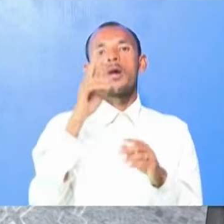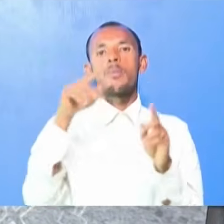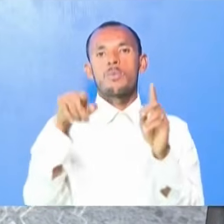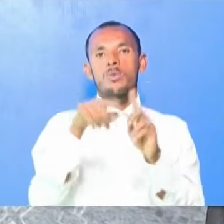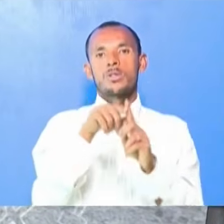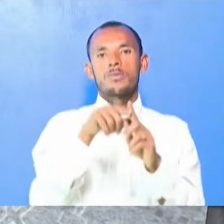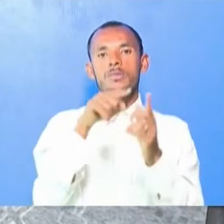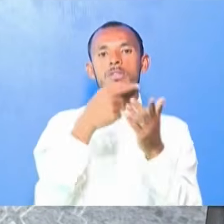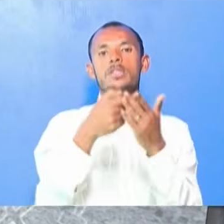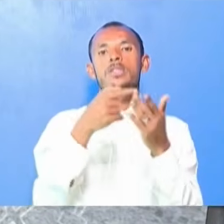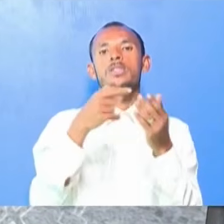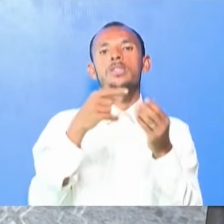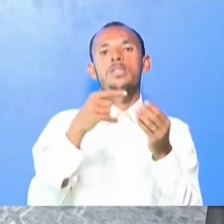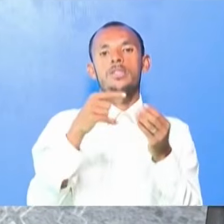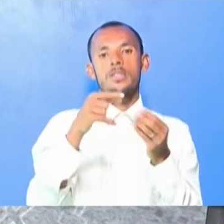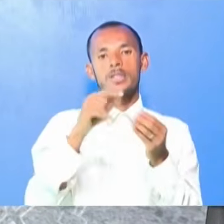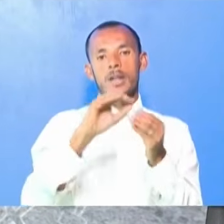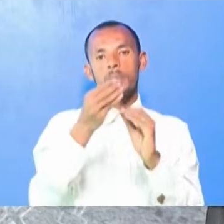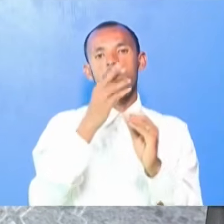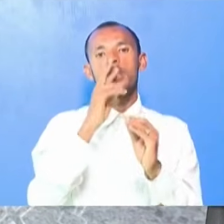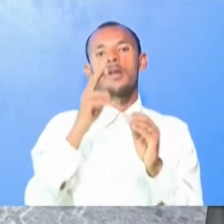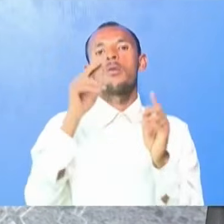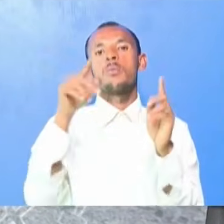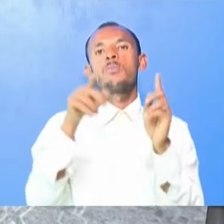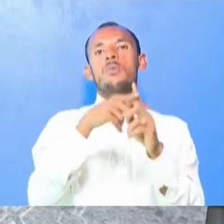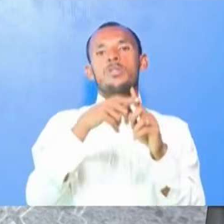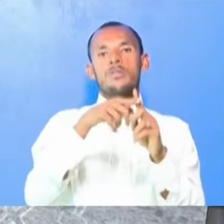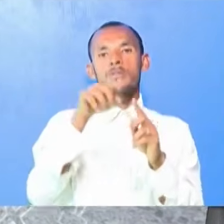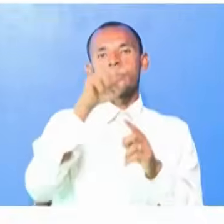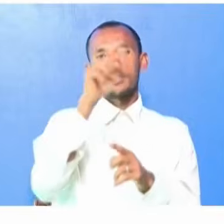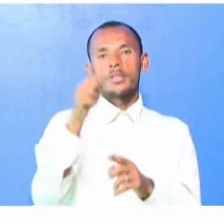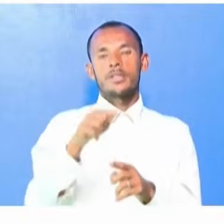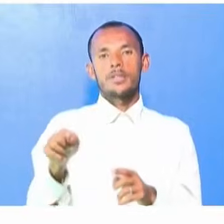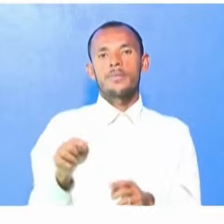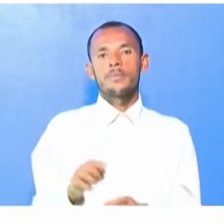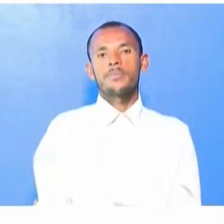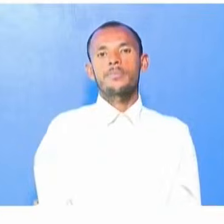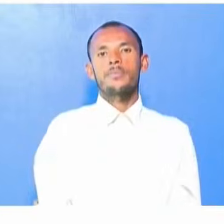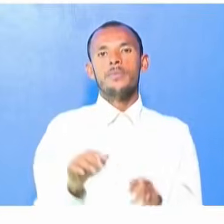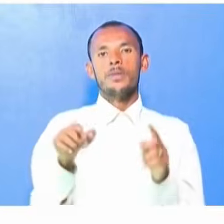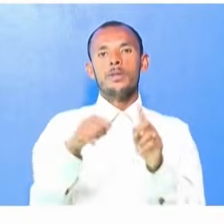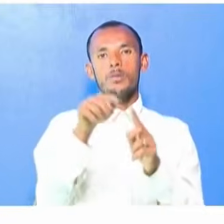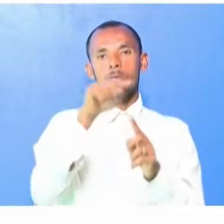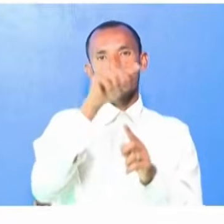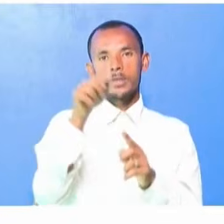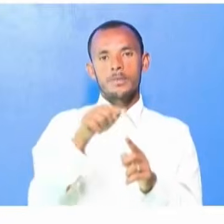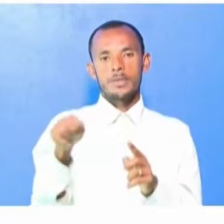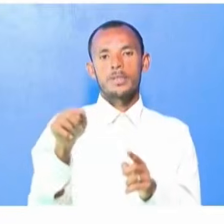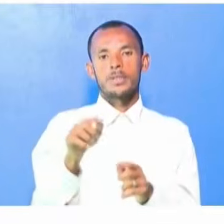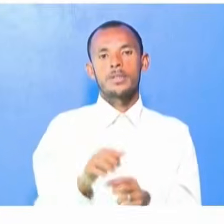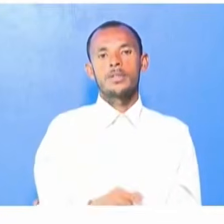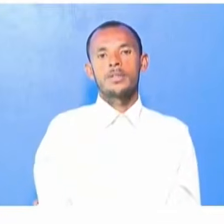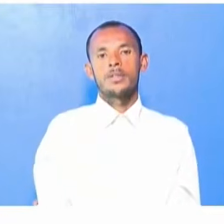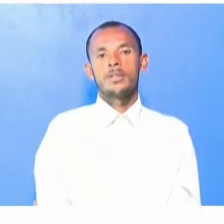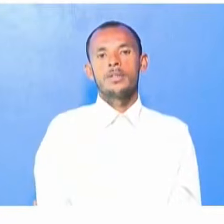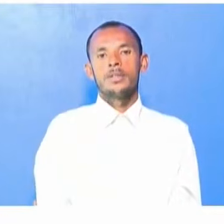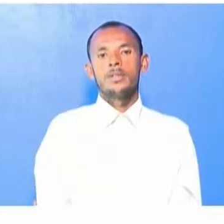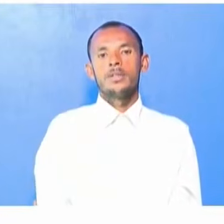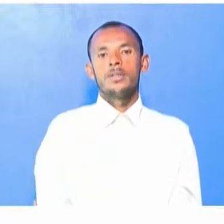So these numbers are positive integers. These are positive